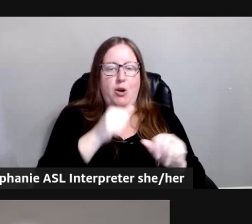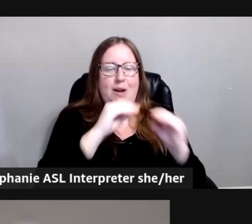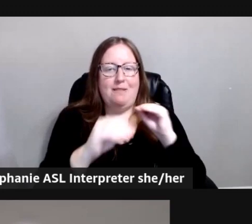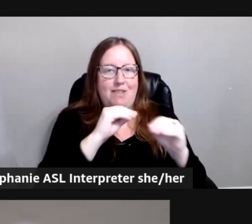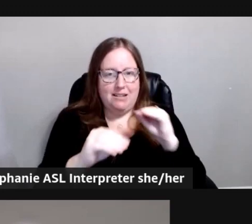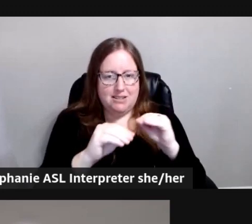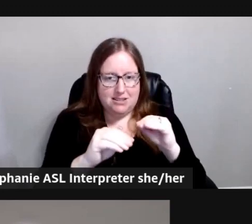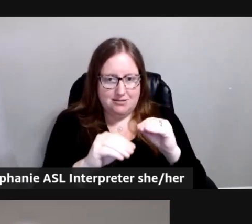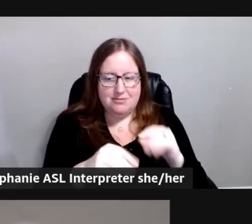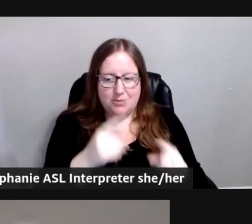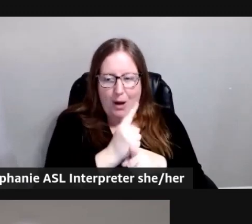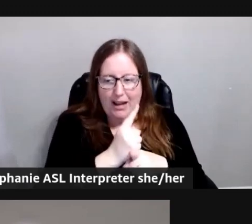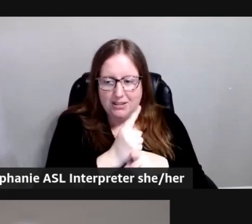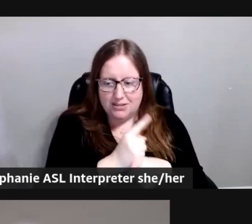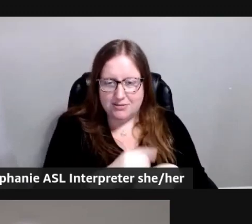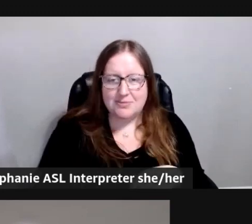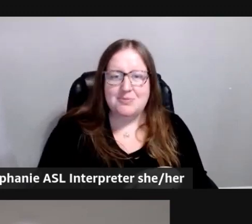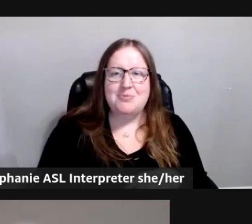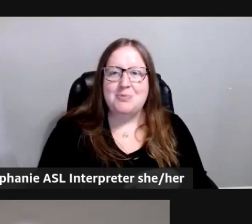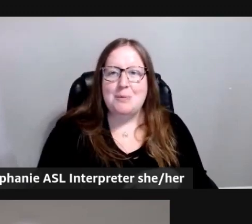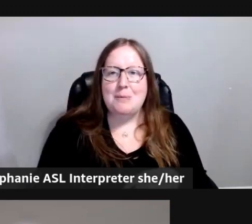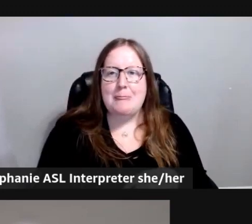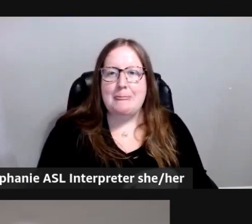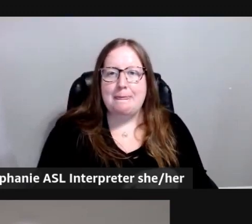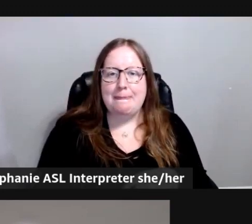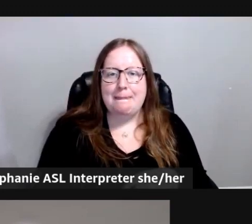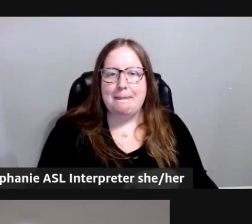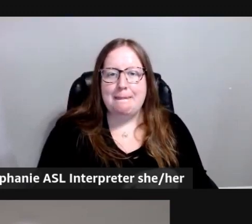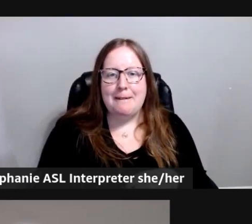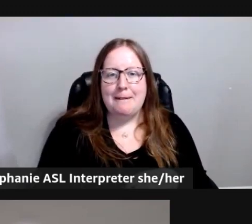doing, essentially. All right.